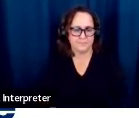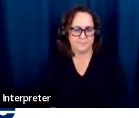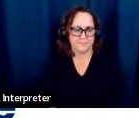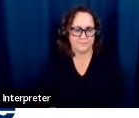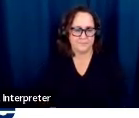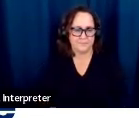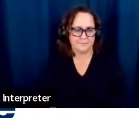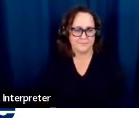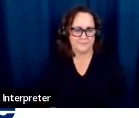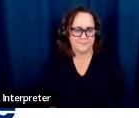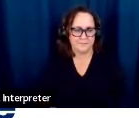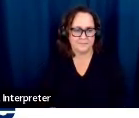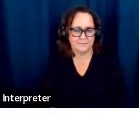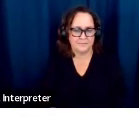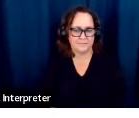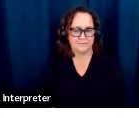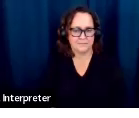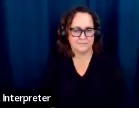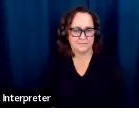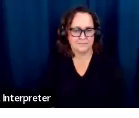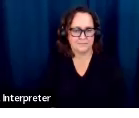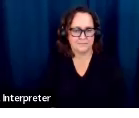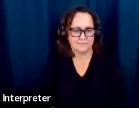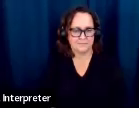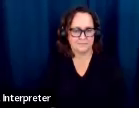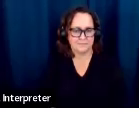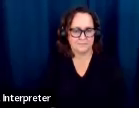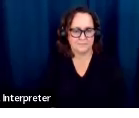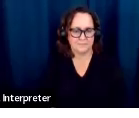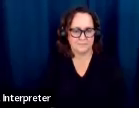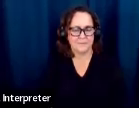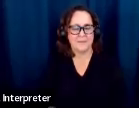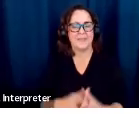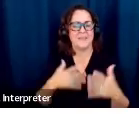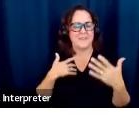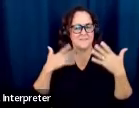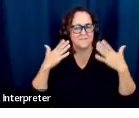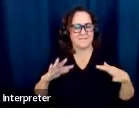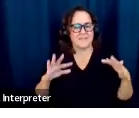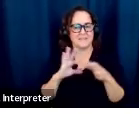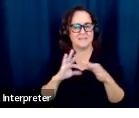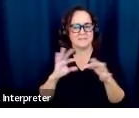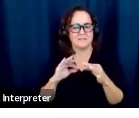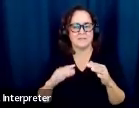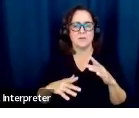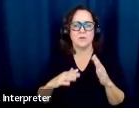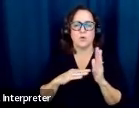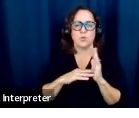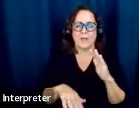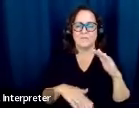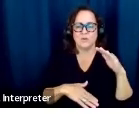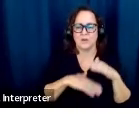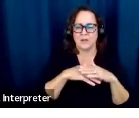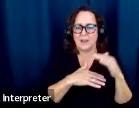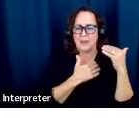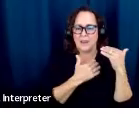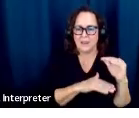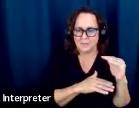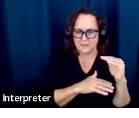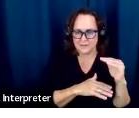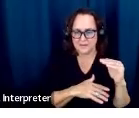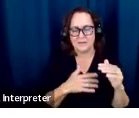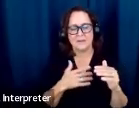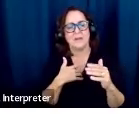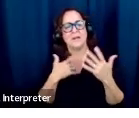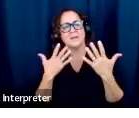Alrighty, on to the next slide or the next section. So we presented previously about waiver limits and safeguards, and we've shared with you